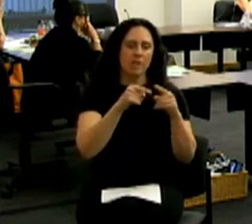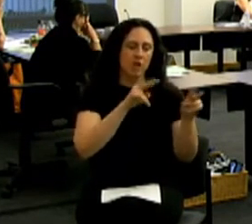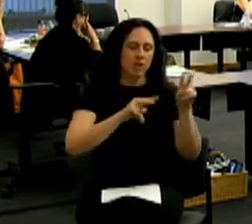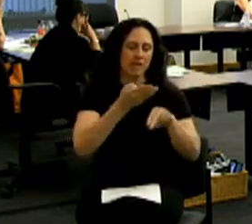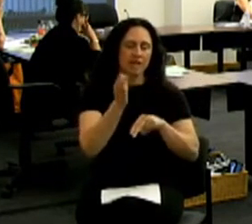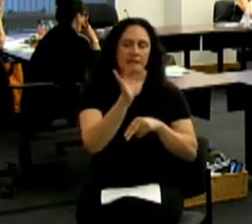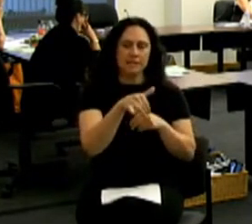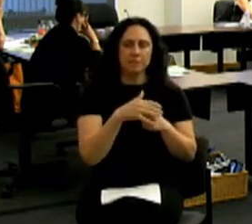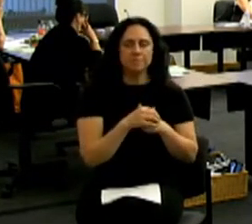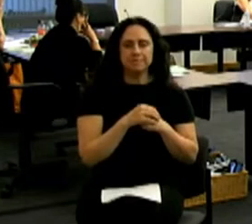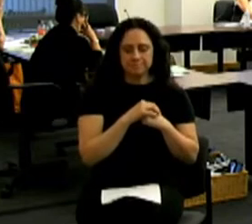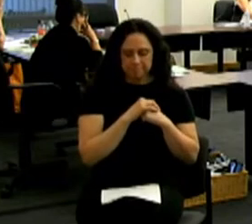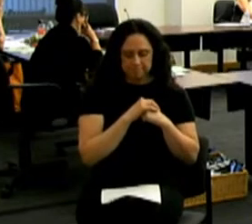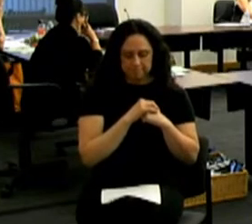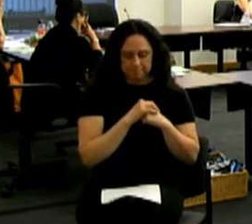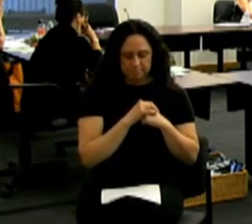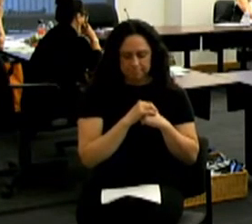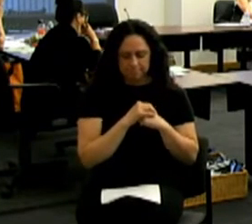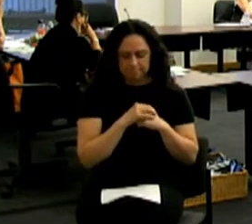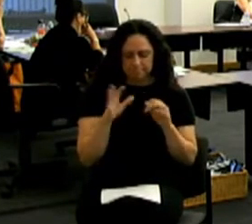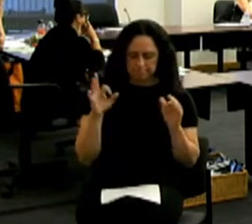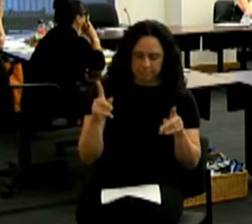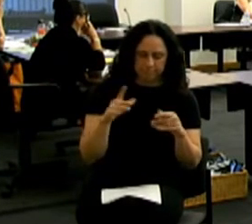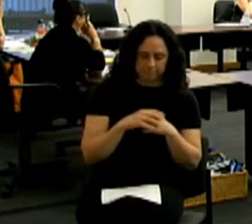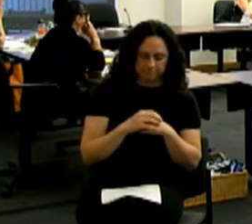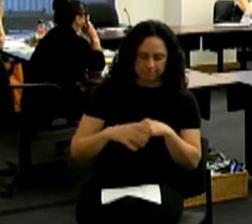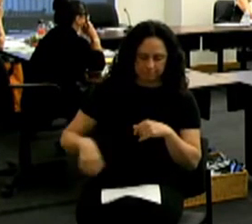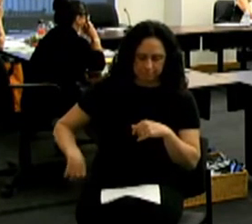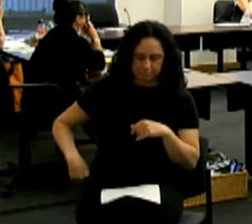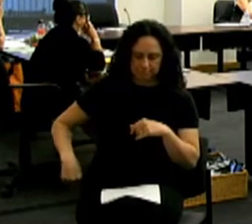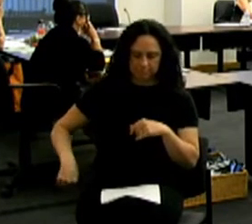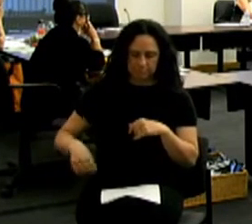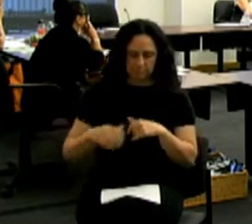that. Okay, we can handle that.